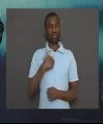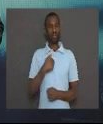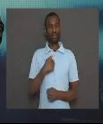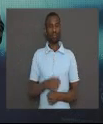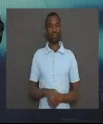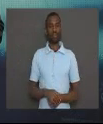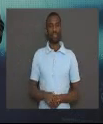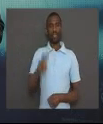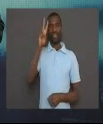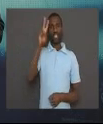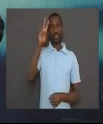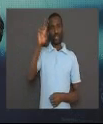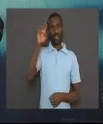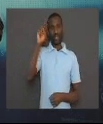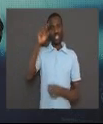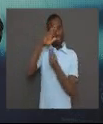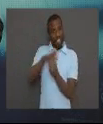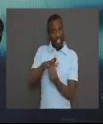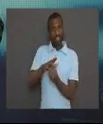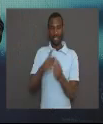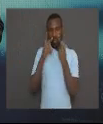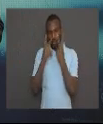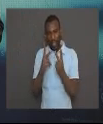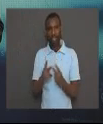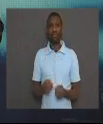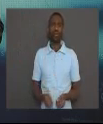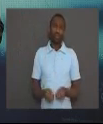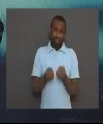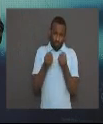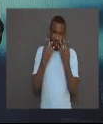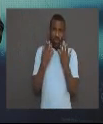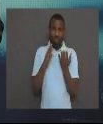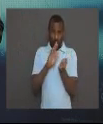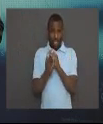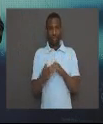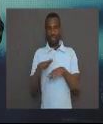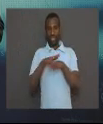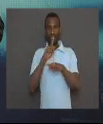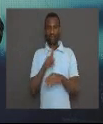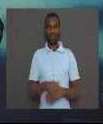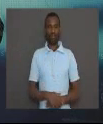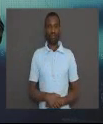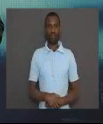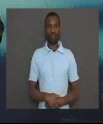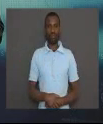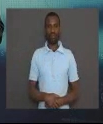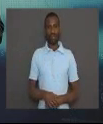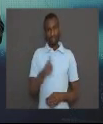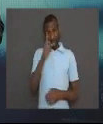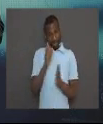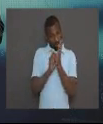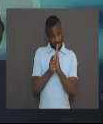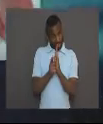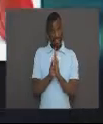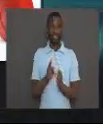examples. The Venturi effect can be observed in many instances.